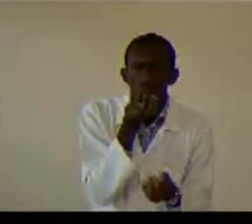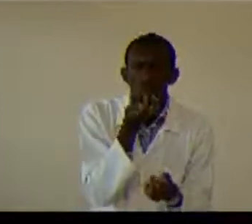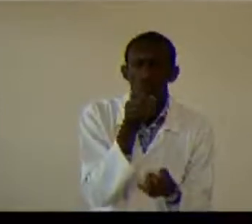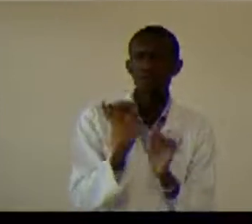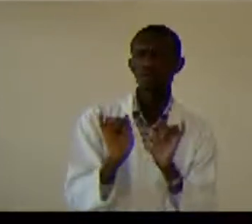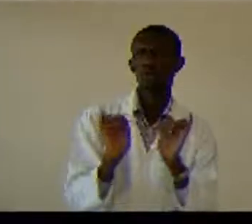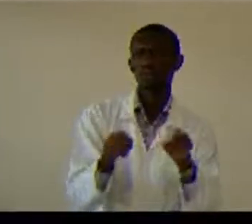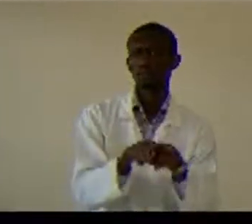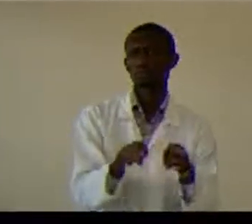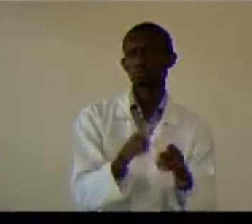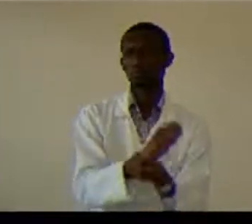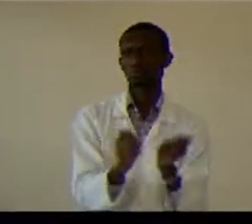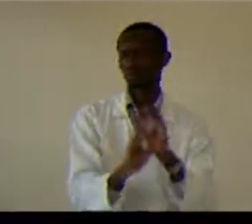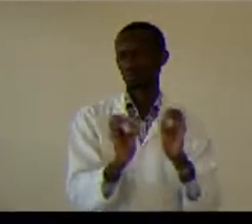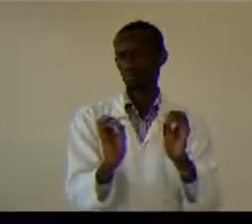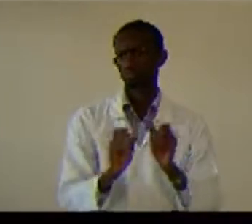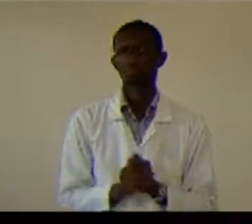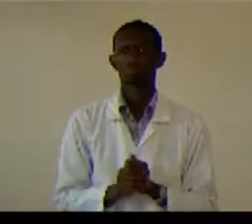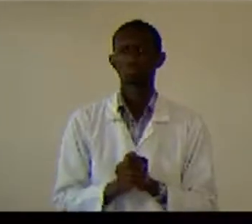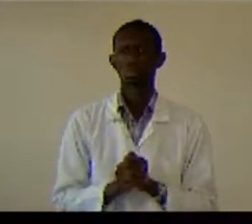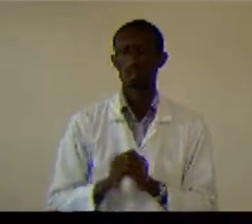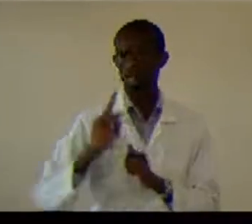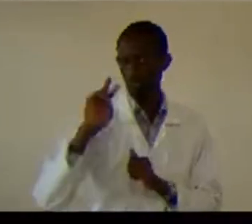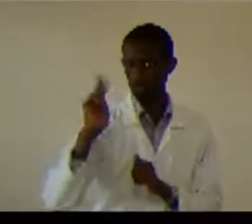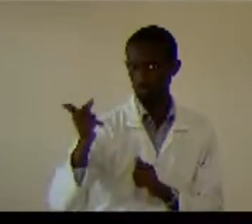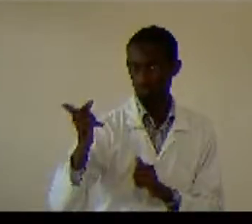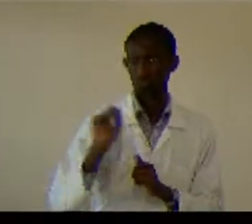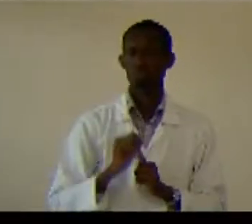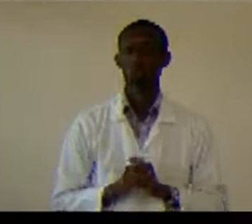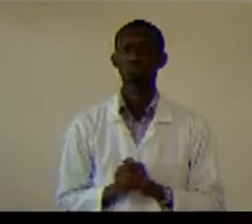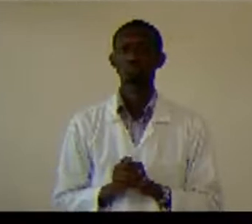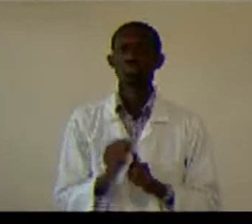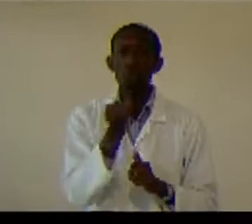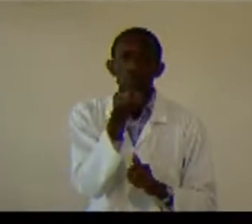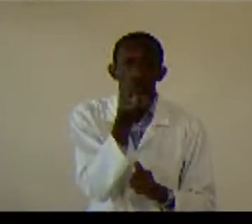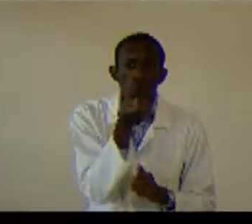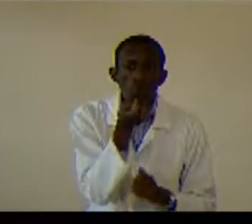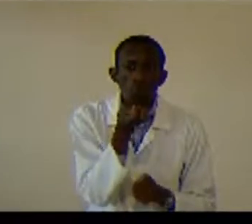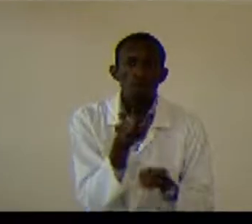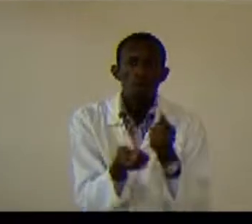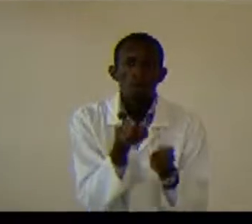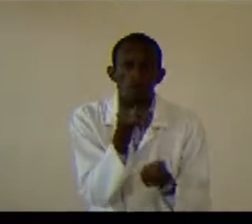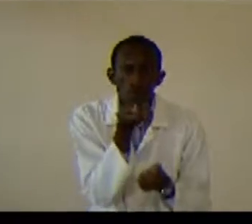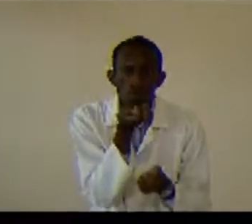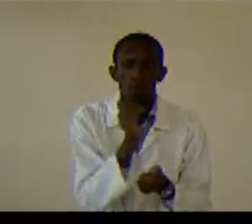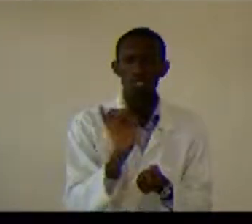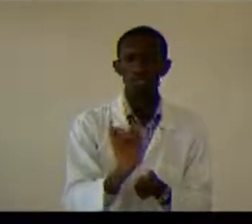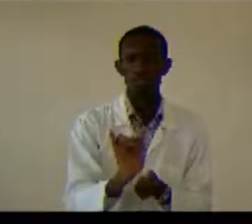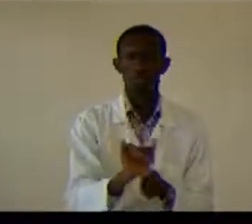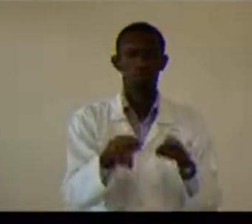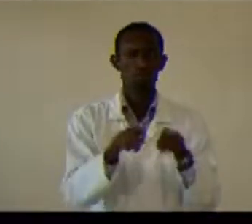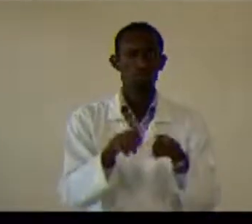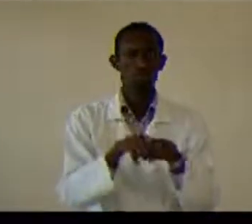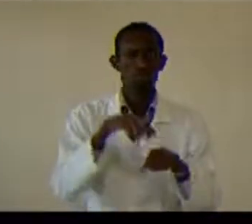part B is that the temperature remains constant because the heat energy